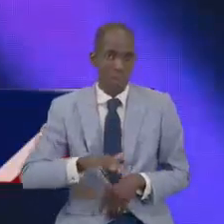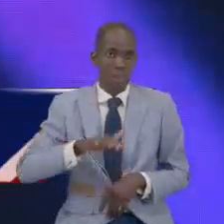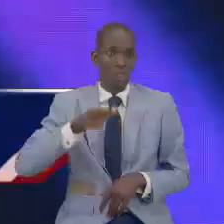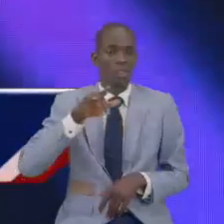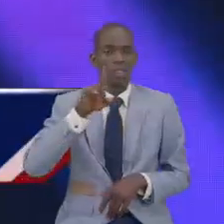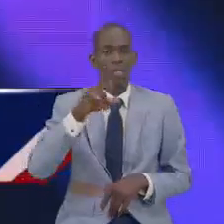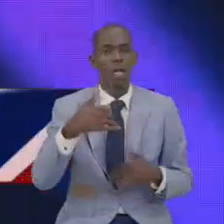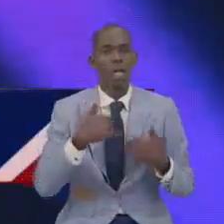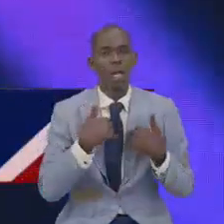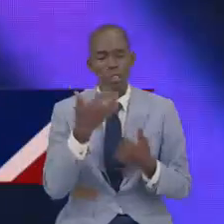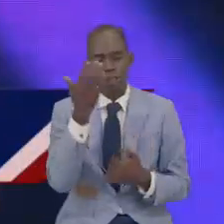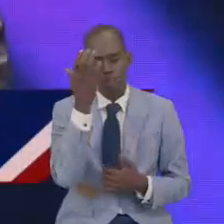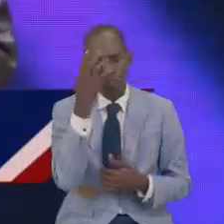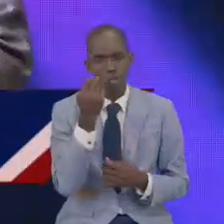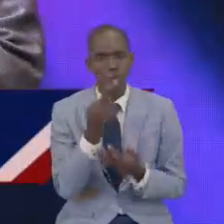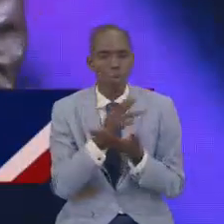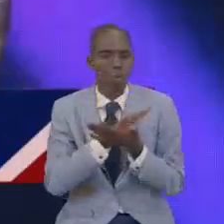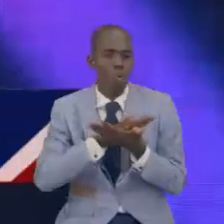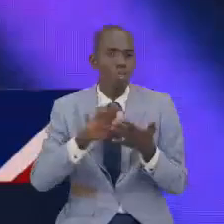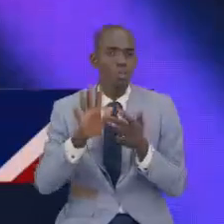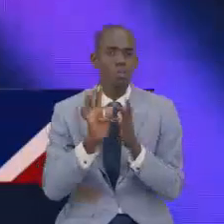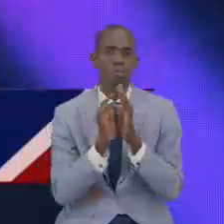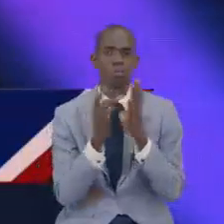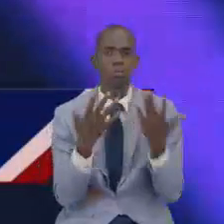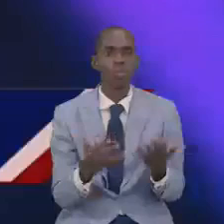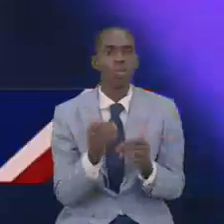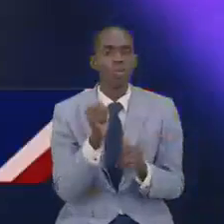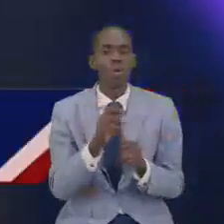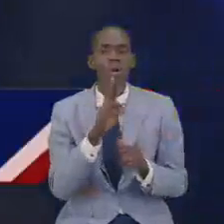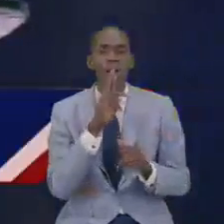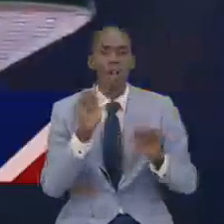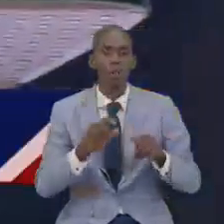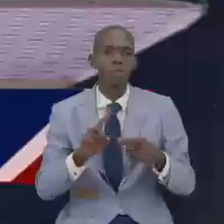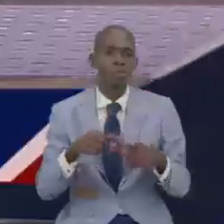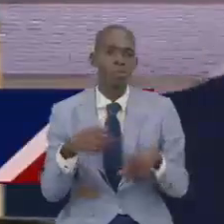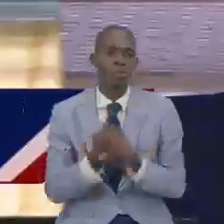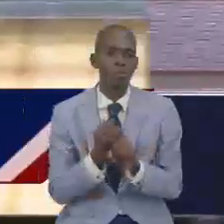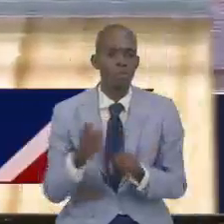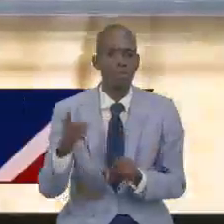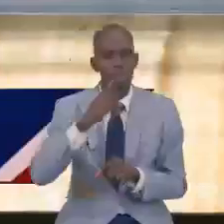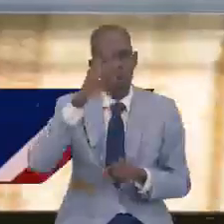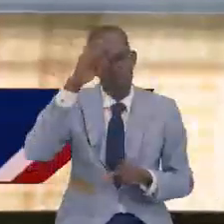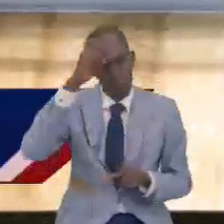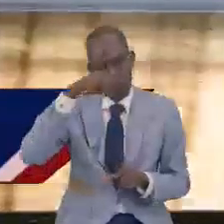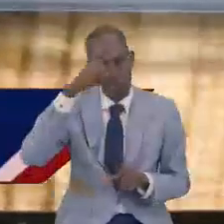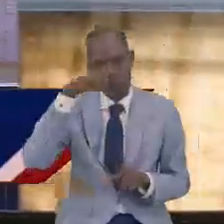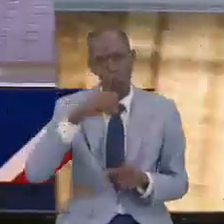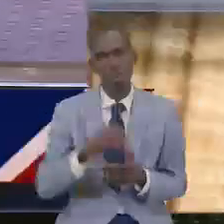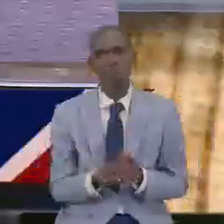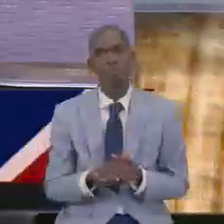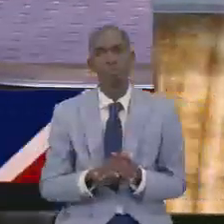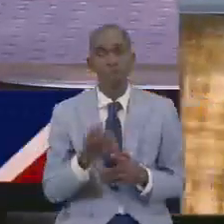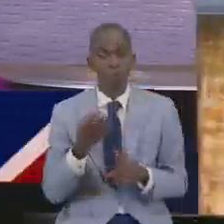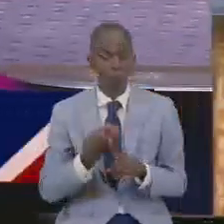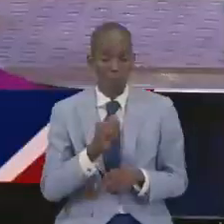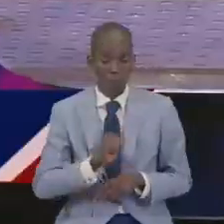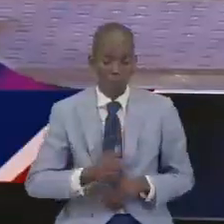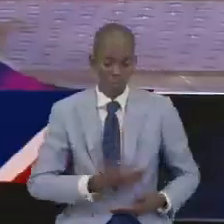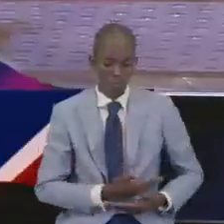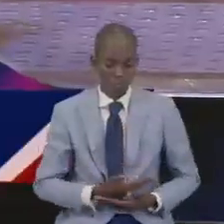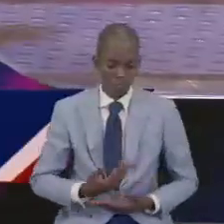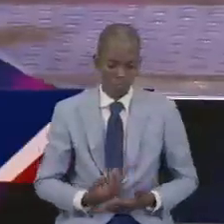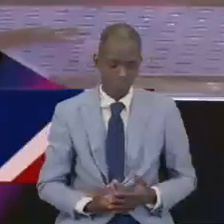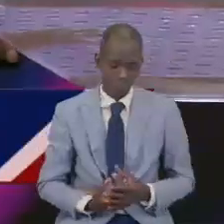known the holy scriptures, which are able to make thee wise. From a child thou